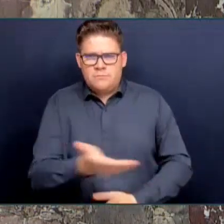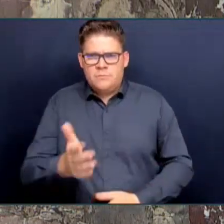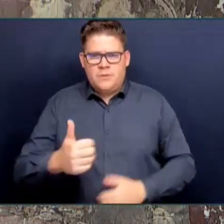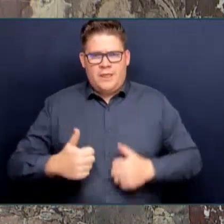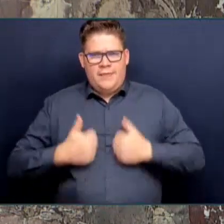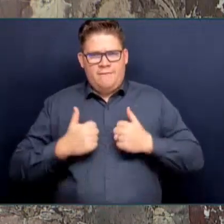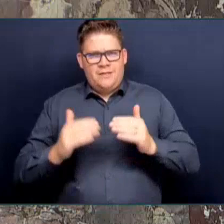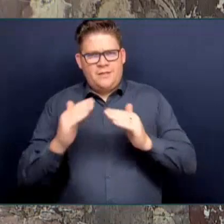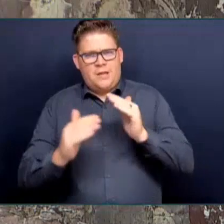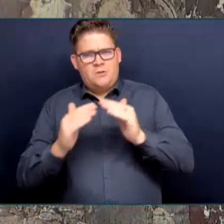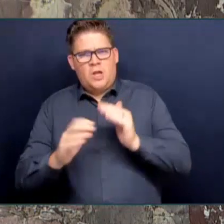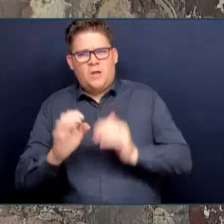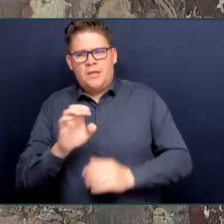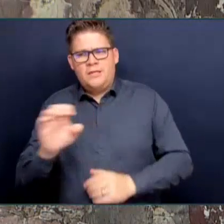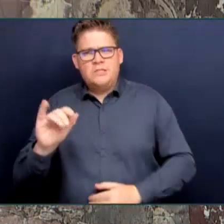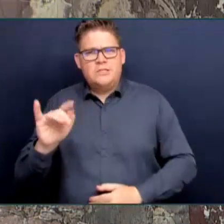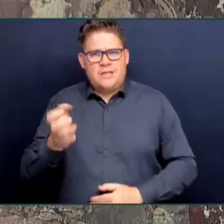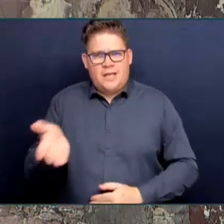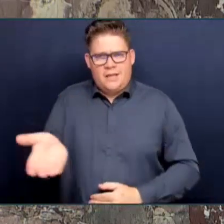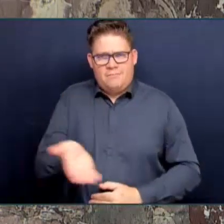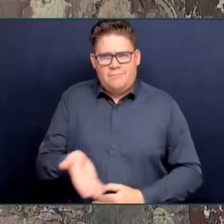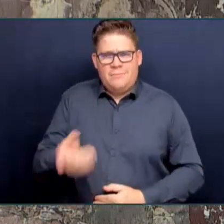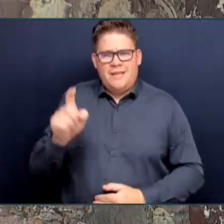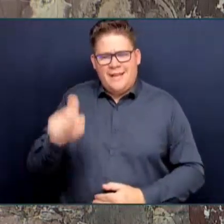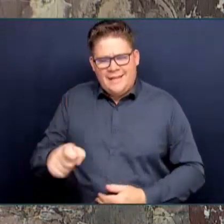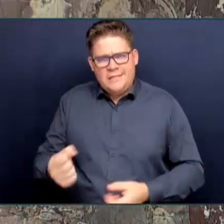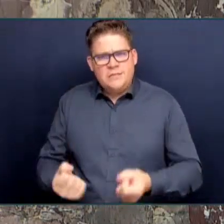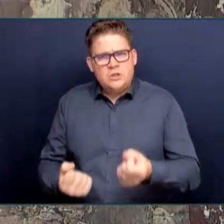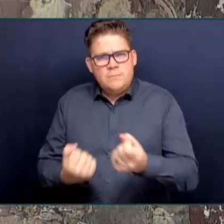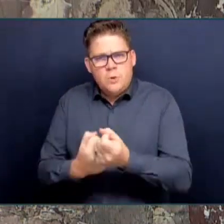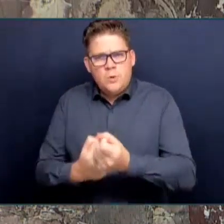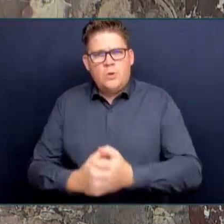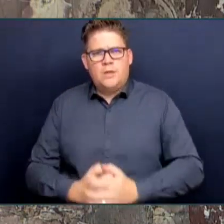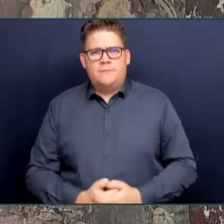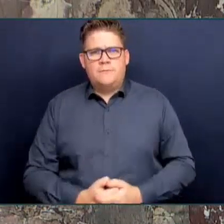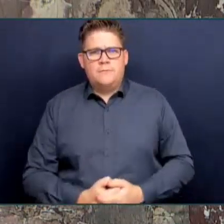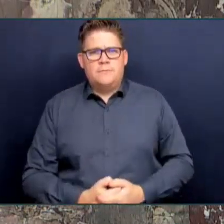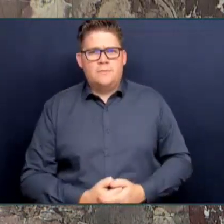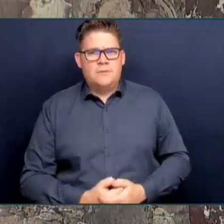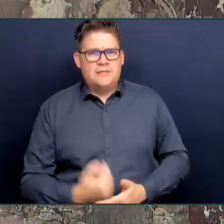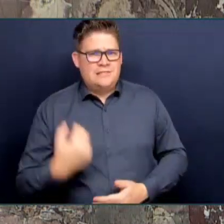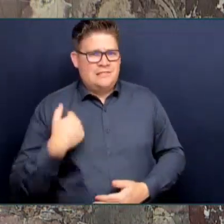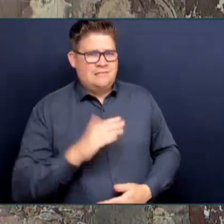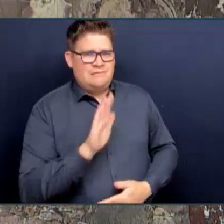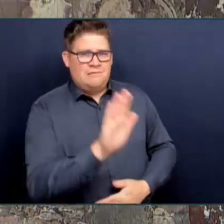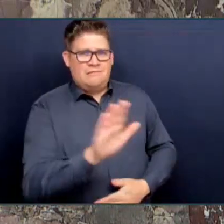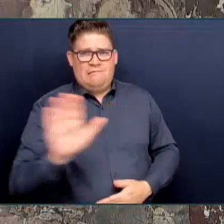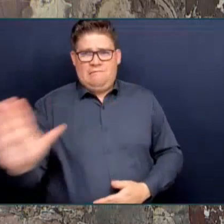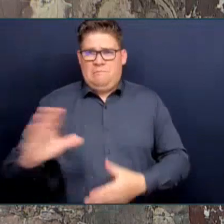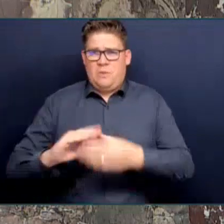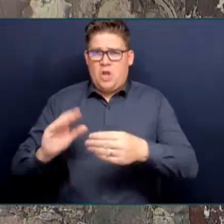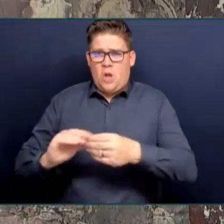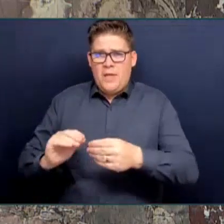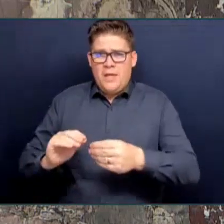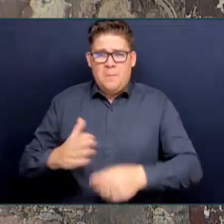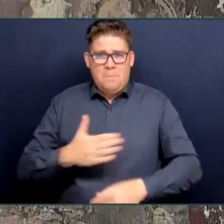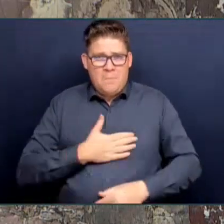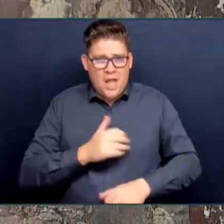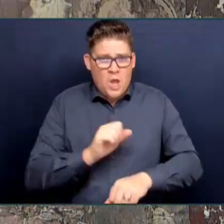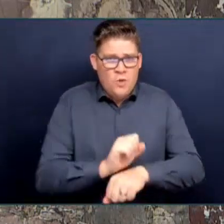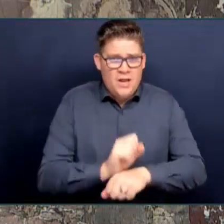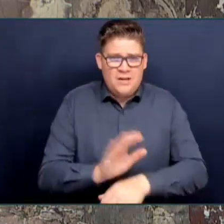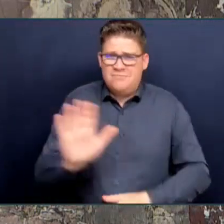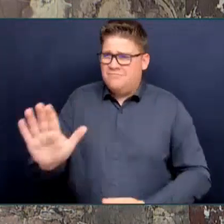I'm sorry about the characterization that the member puts on it, but that's important work. And I have an important job as